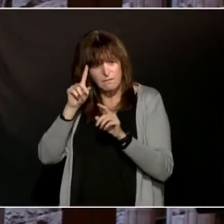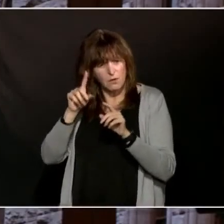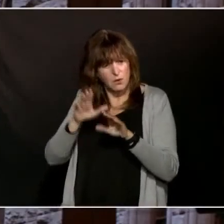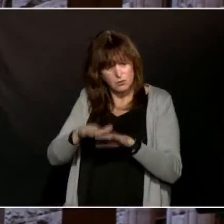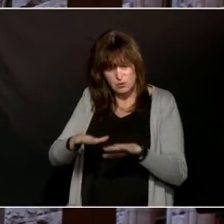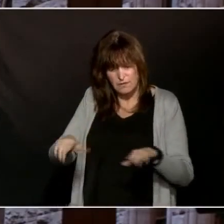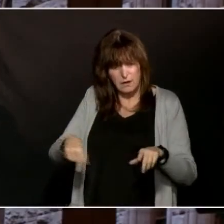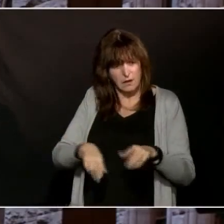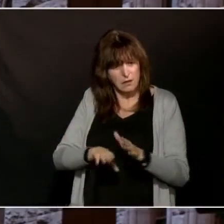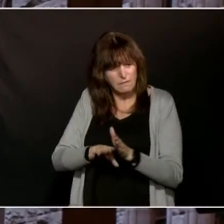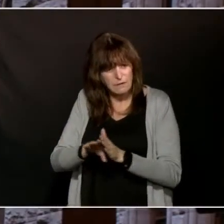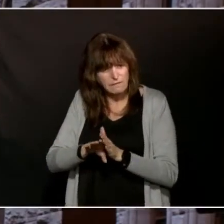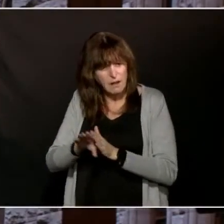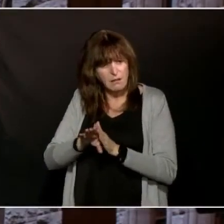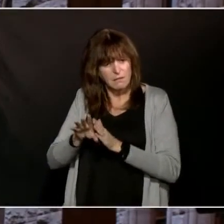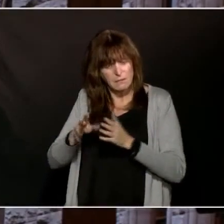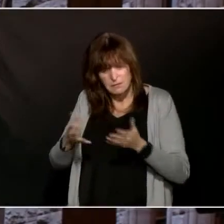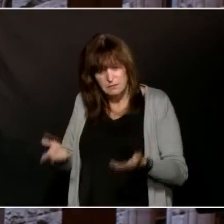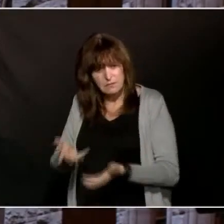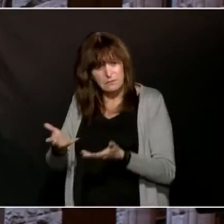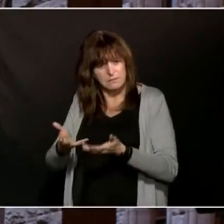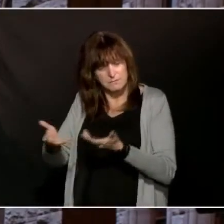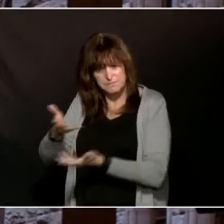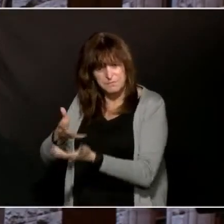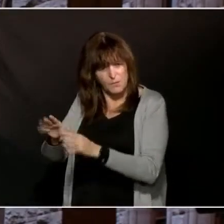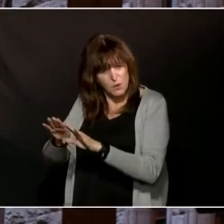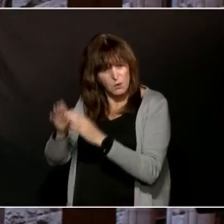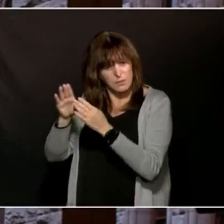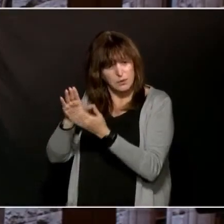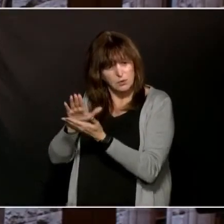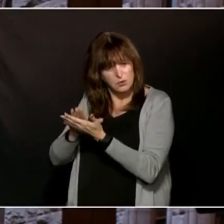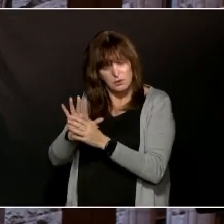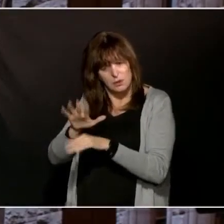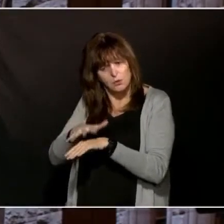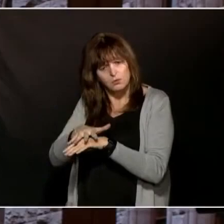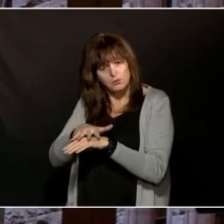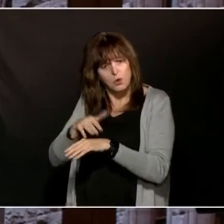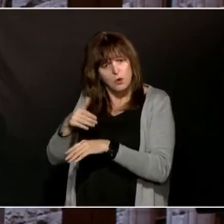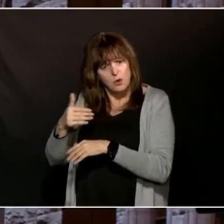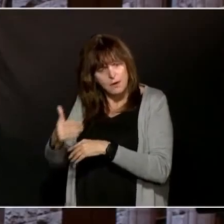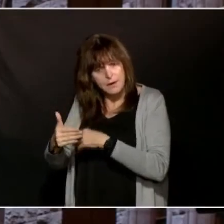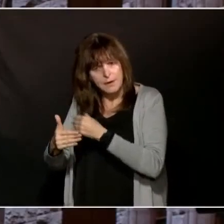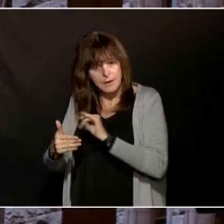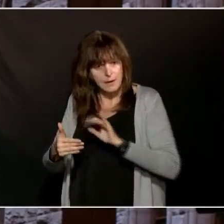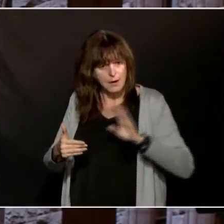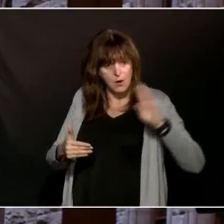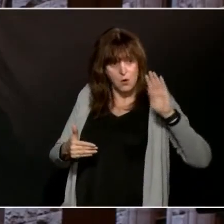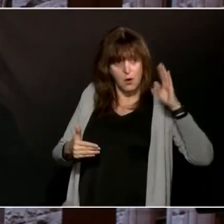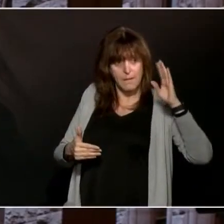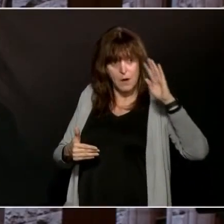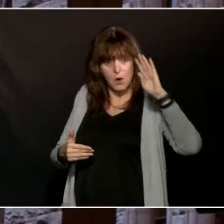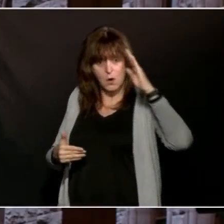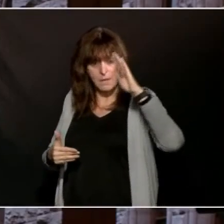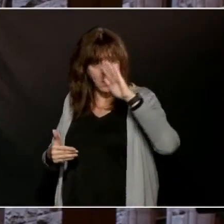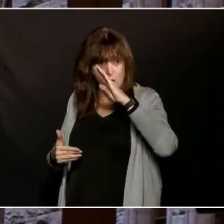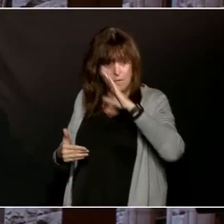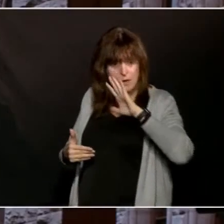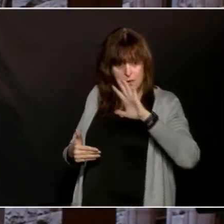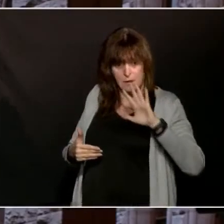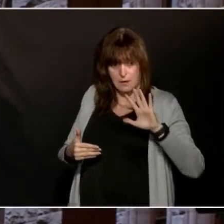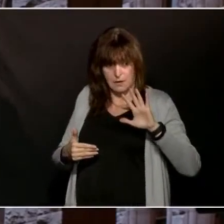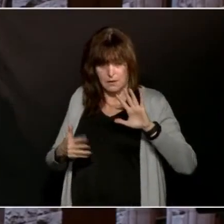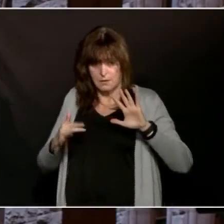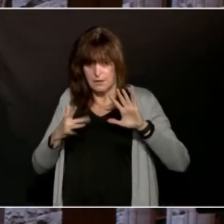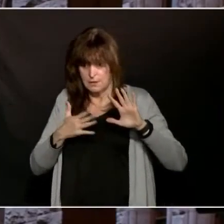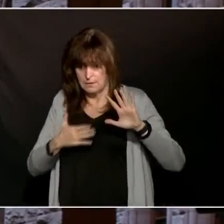to open. We've done in phase-wise to stay open and keep open. And so we're putting that forward. So I think you have to